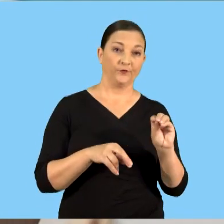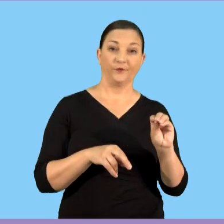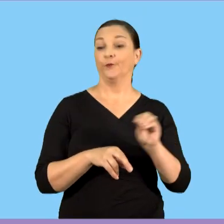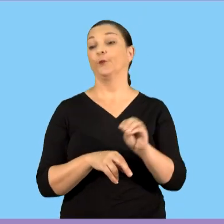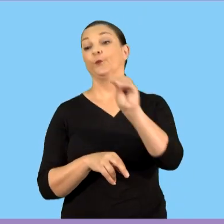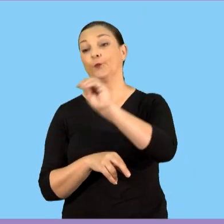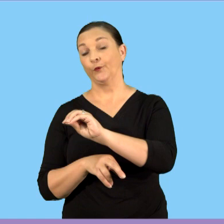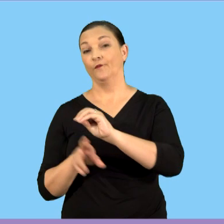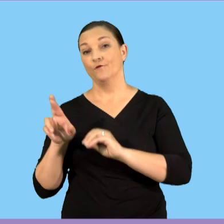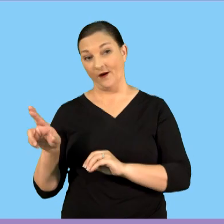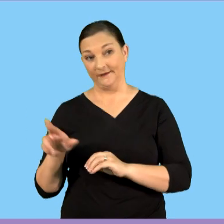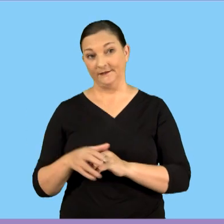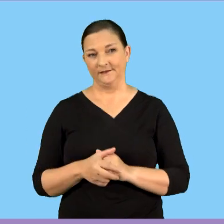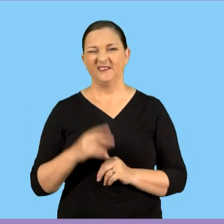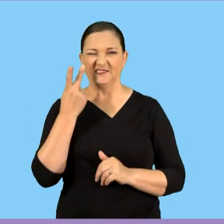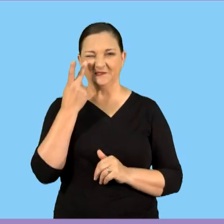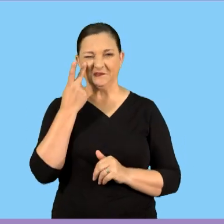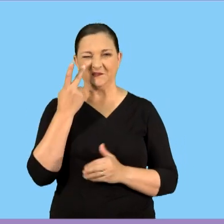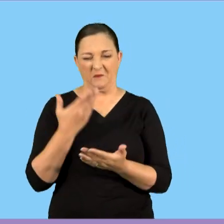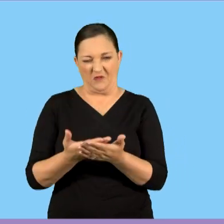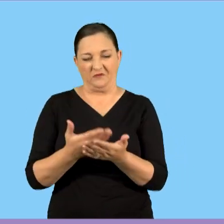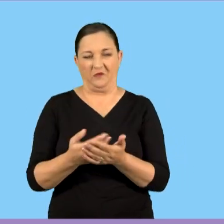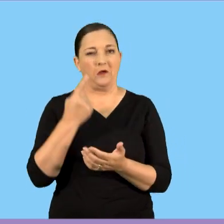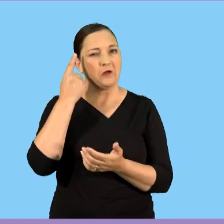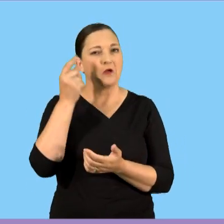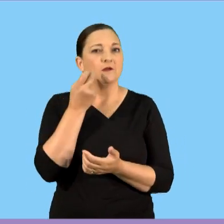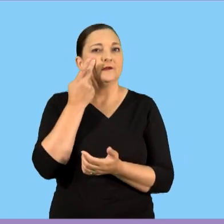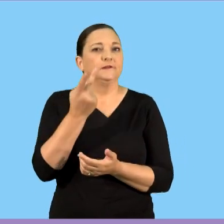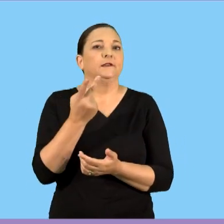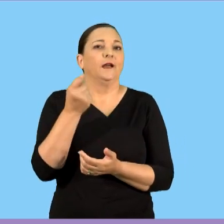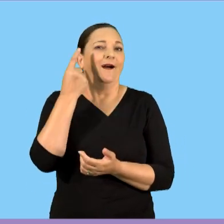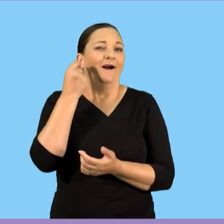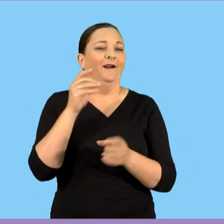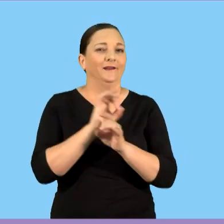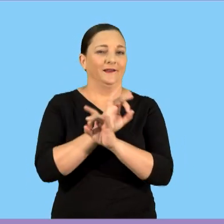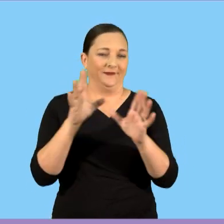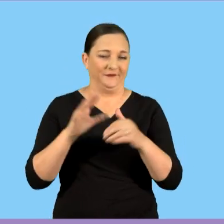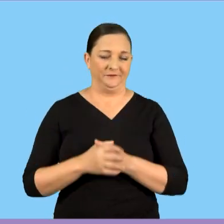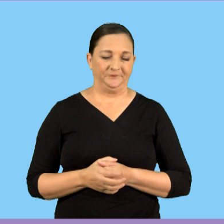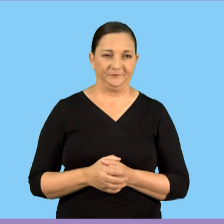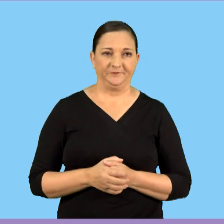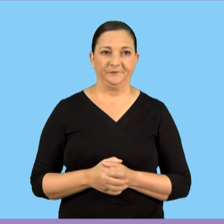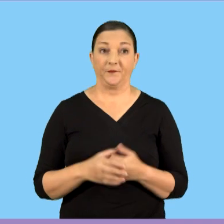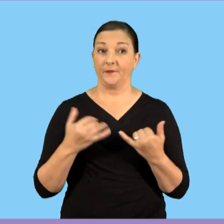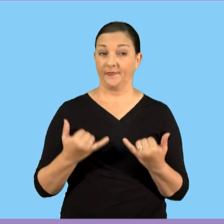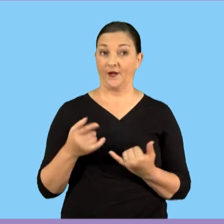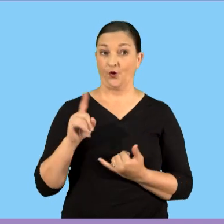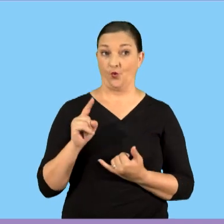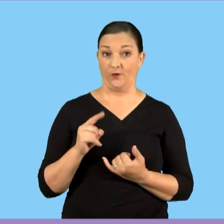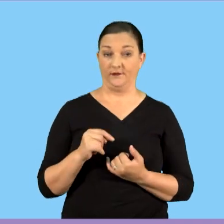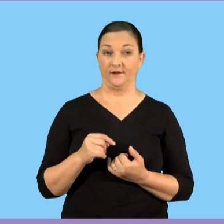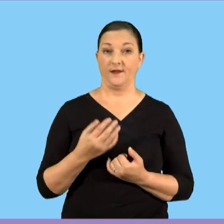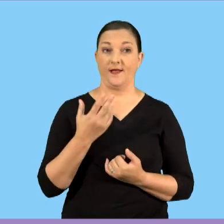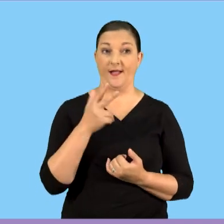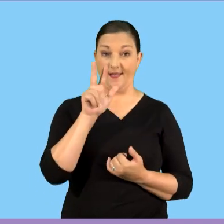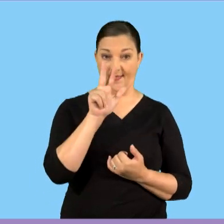But let's look at this practically, and then we can see how it works. So now for number